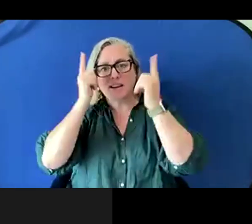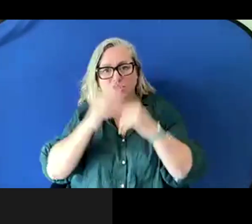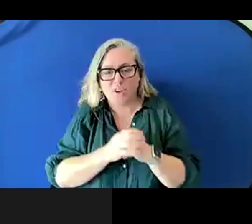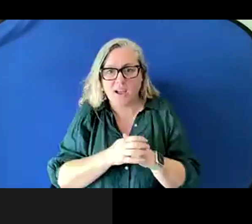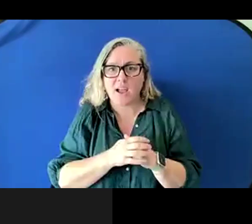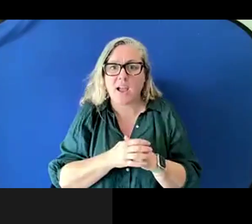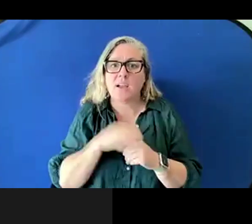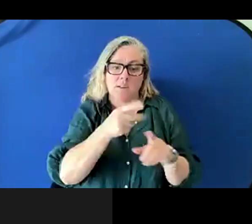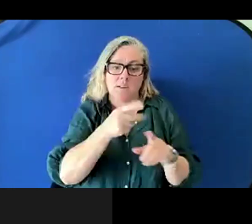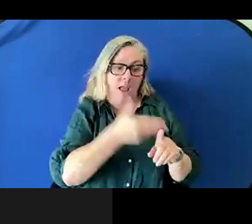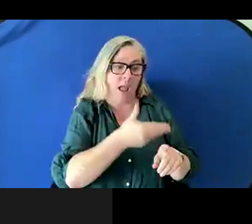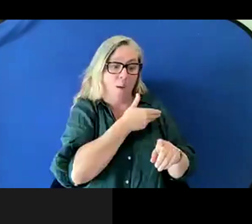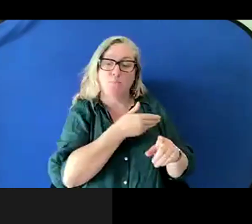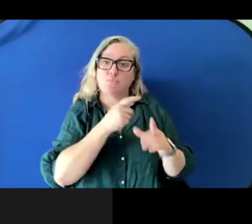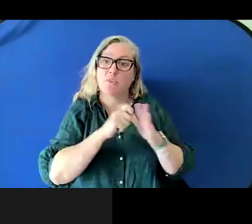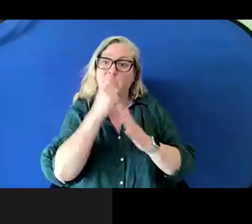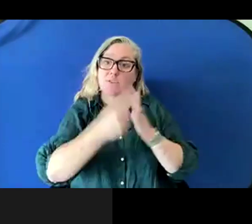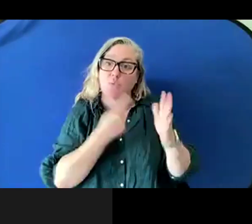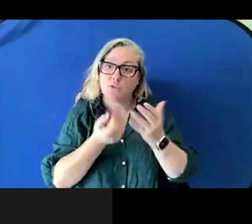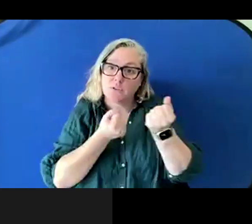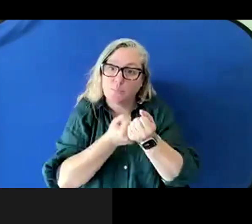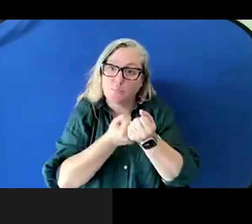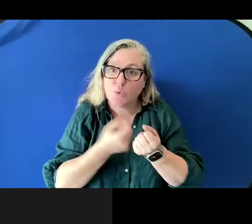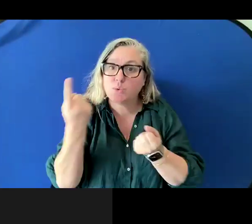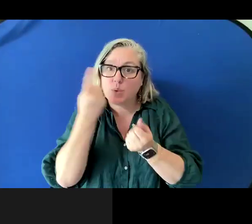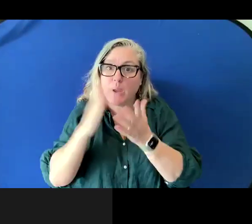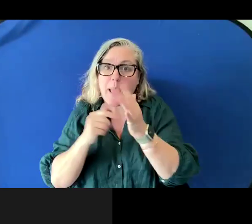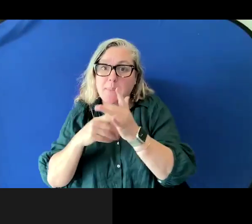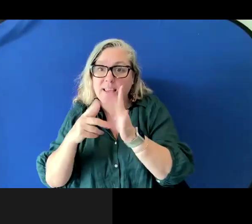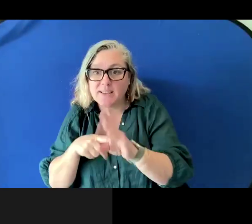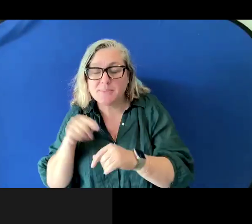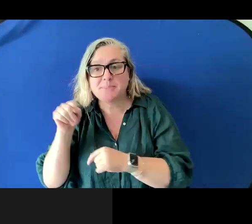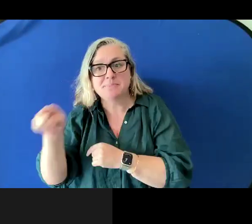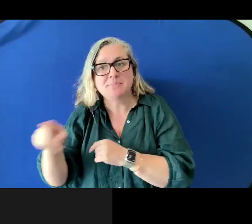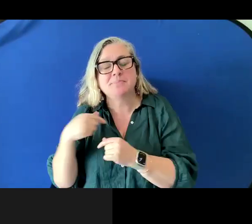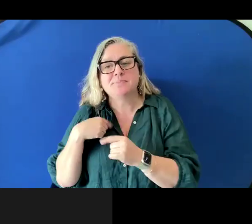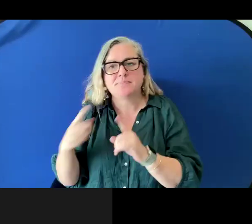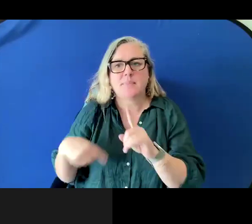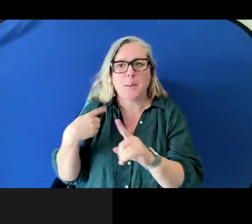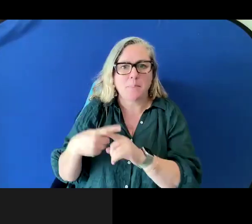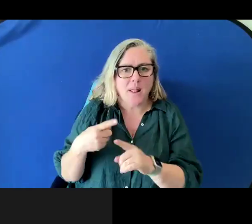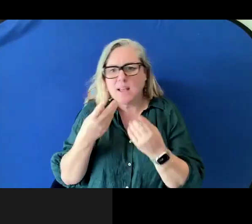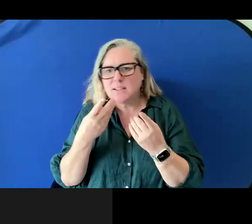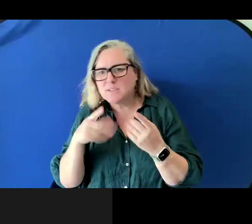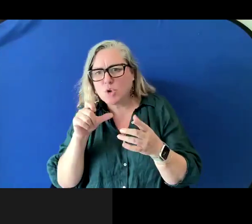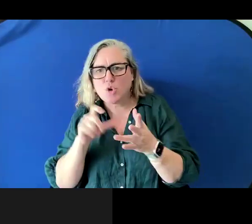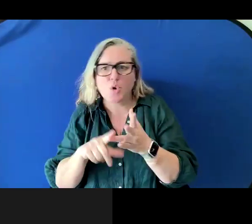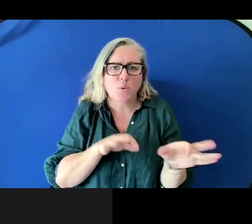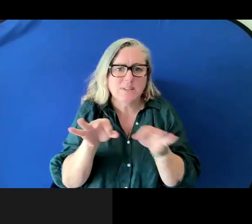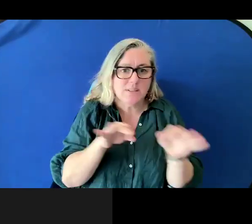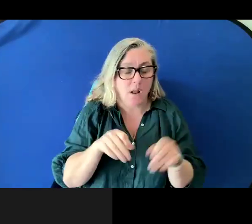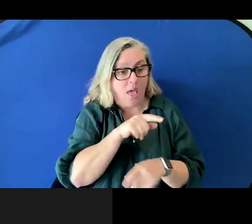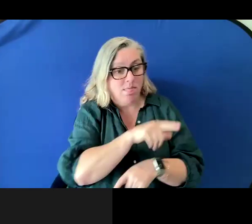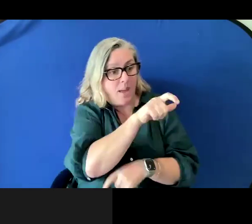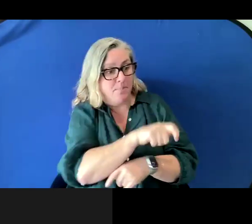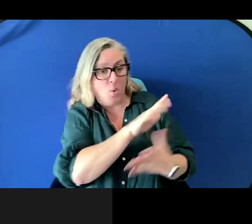previous project support officers, Emily Sullivan. You'll also hear from one of our co-designers who's a parent of a child